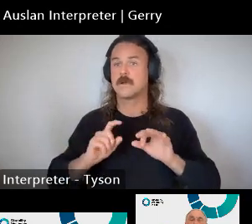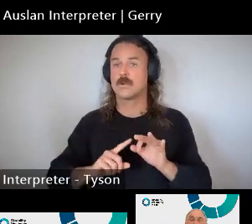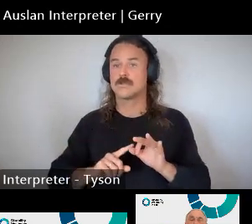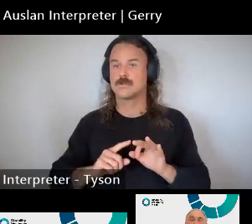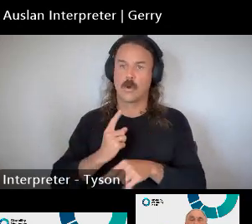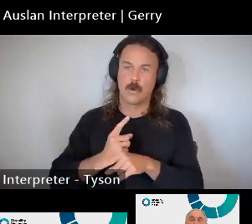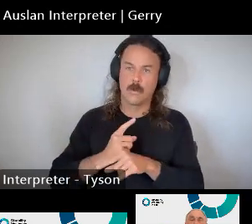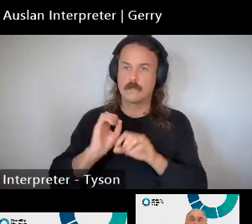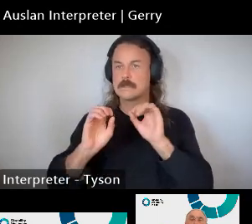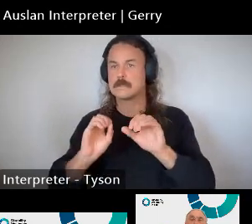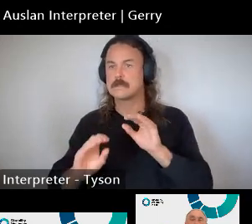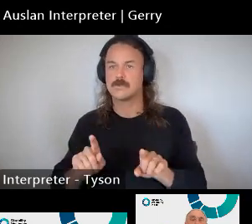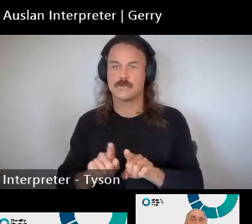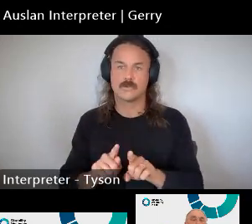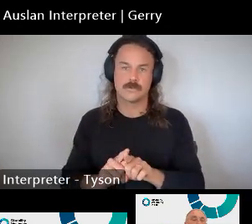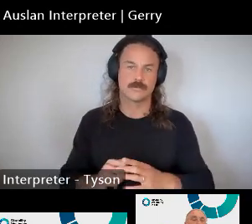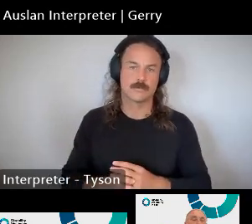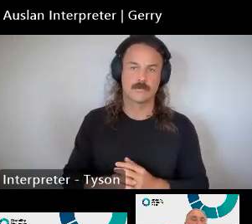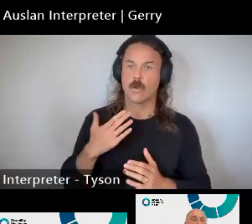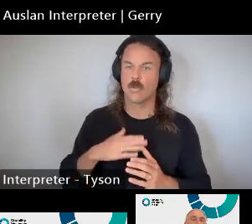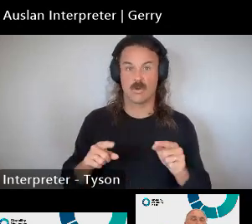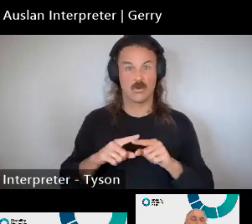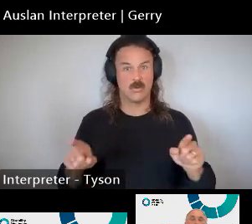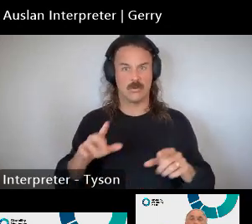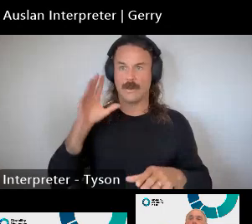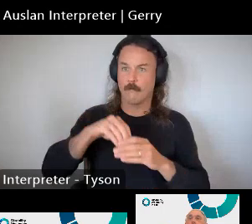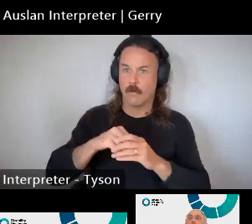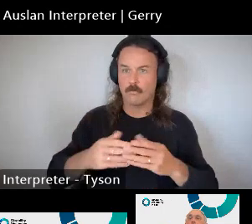as well. We want to make this as interactive as possible.